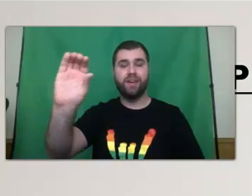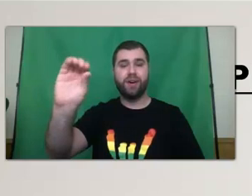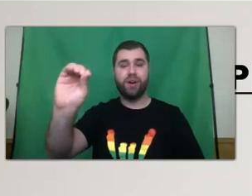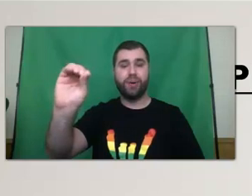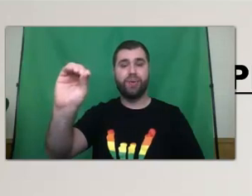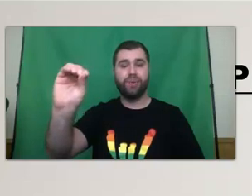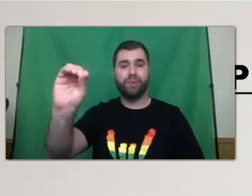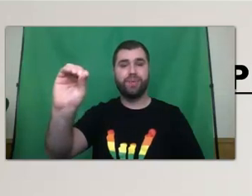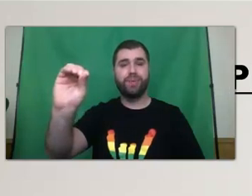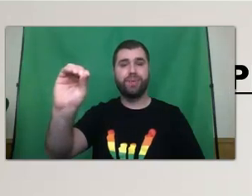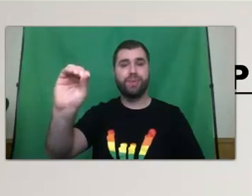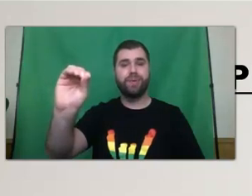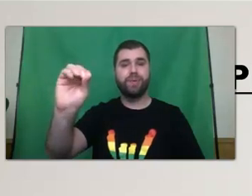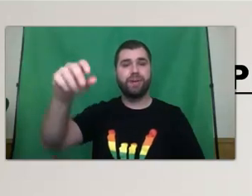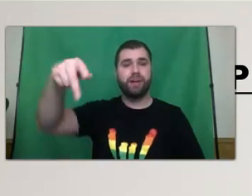O,